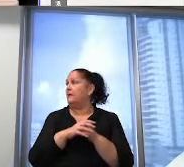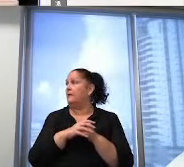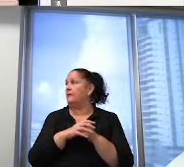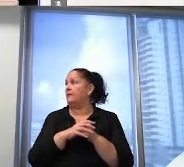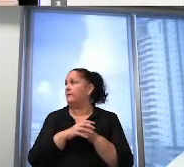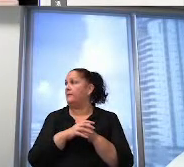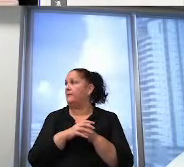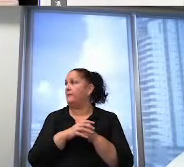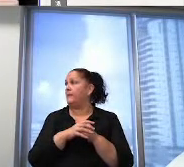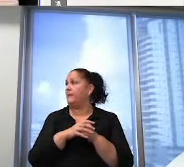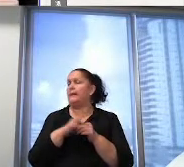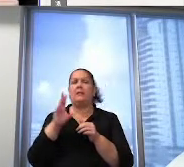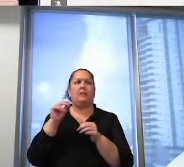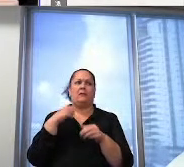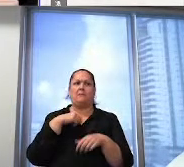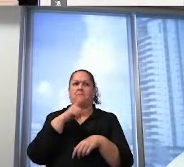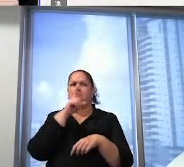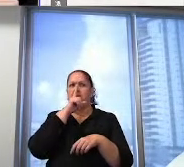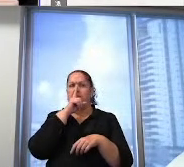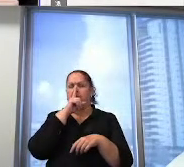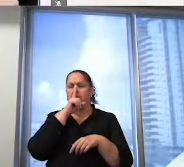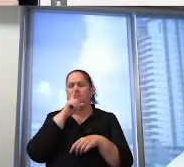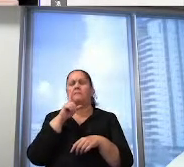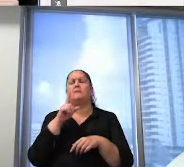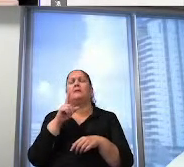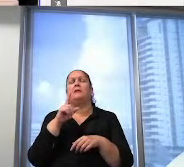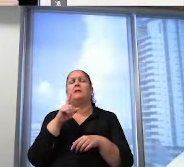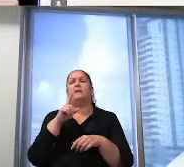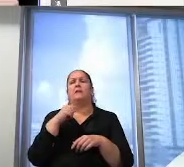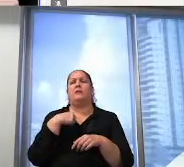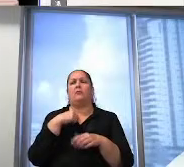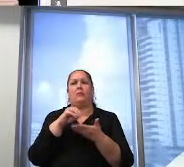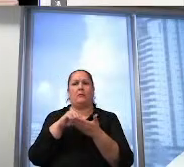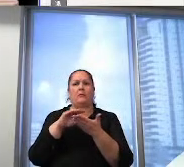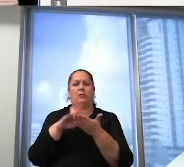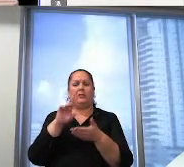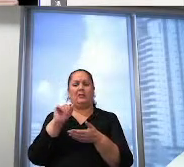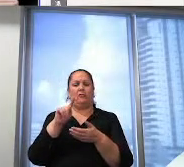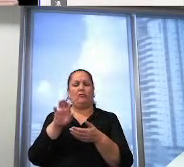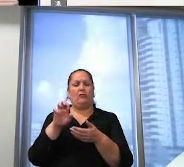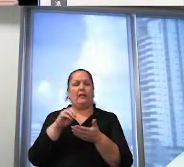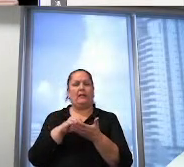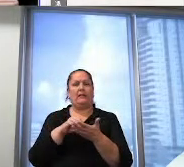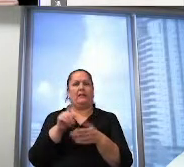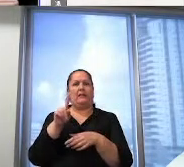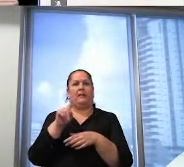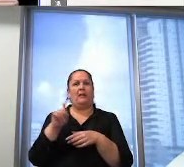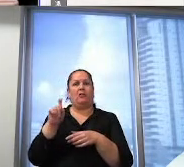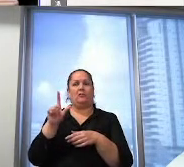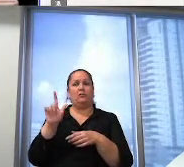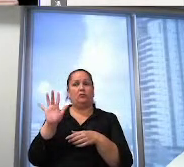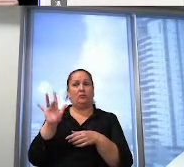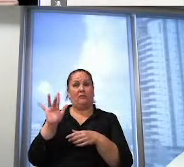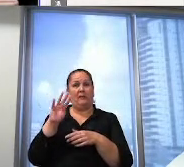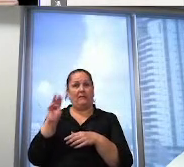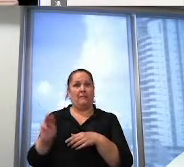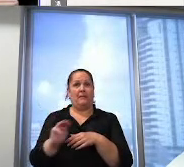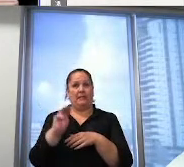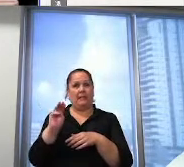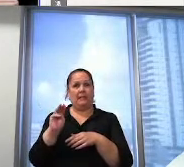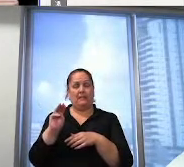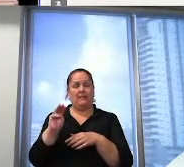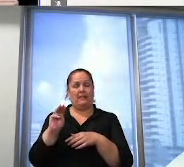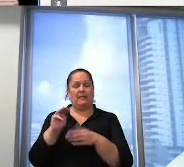that's not what we're saying. In fact, what we put in the rate case is an ask for